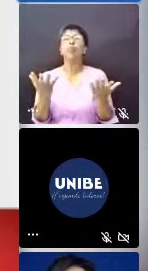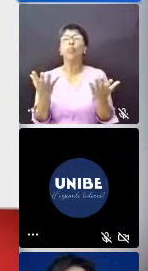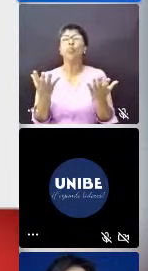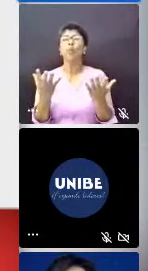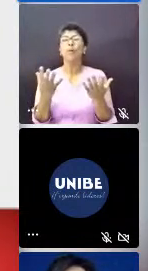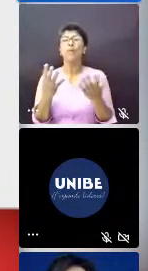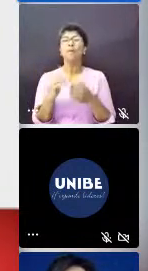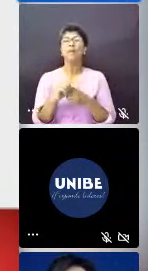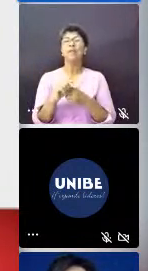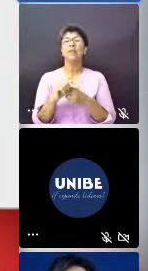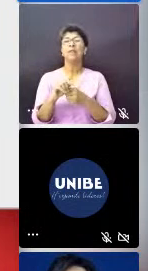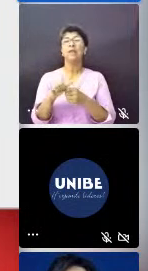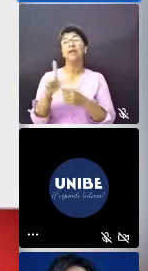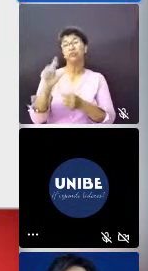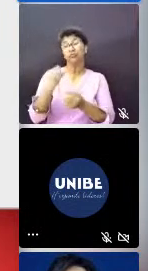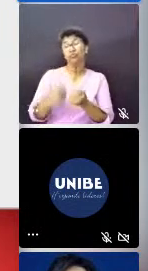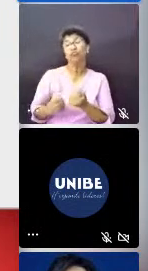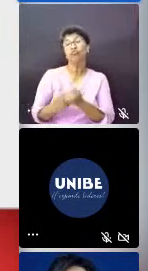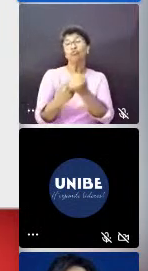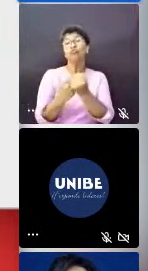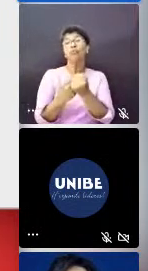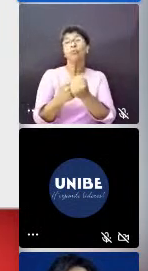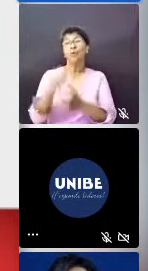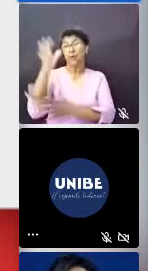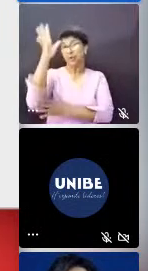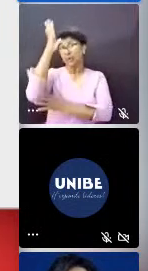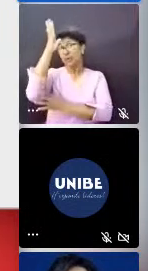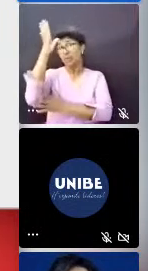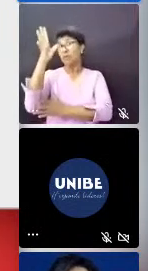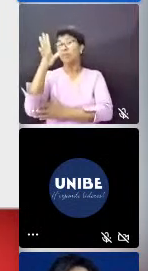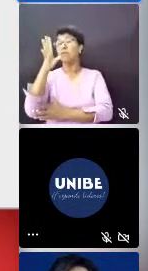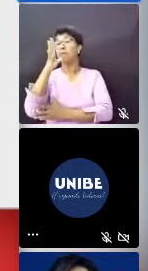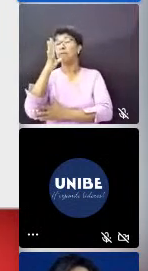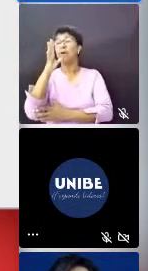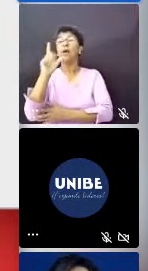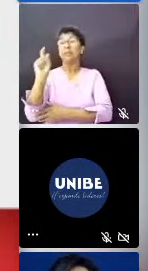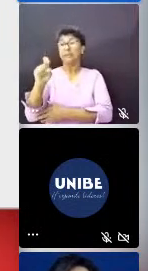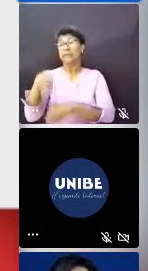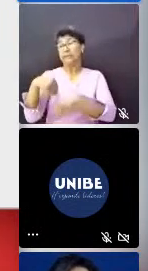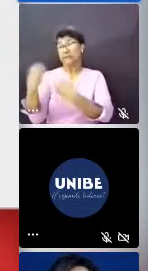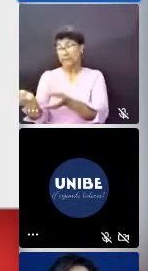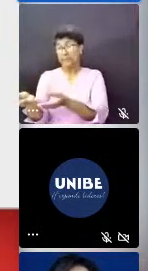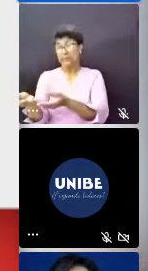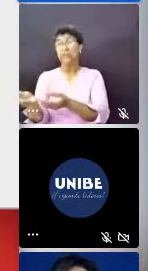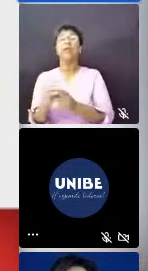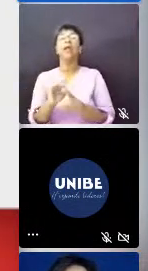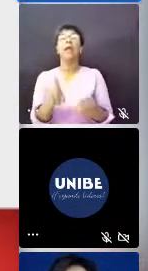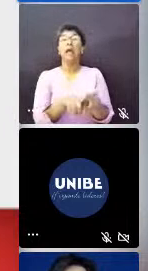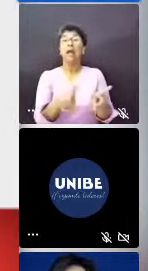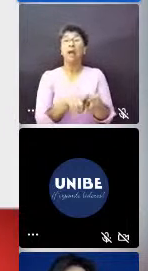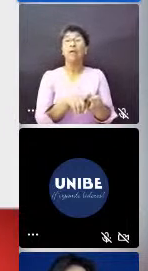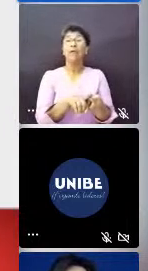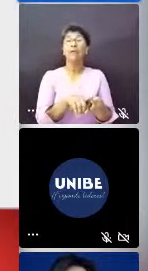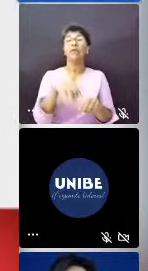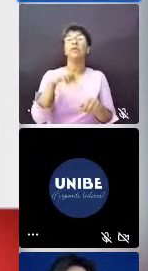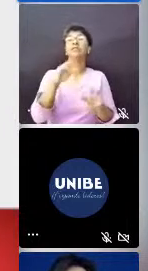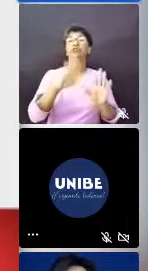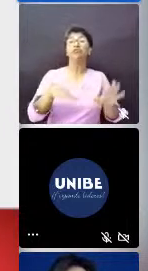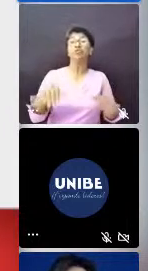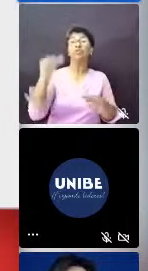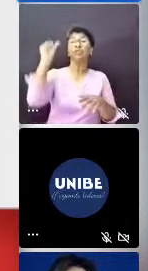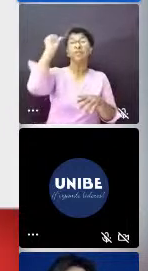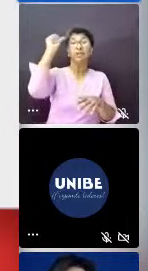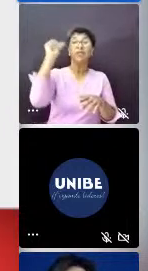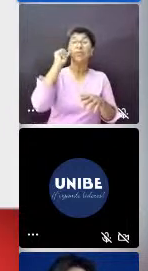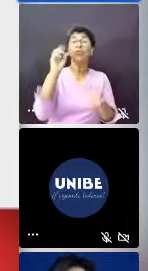of support that Polish parents receive, and that children and adults with disabilities